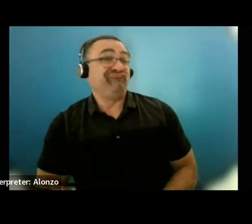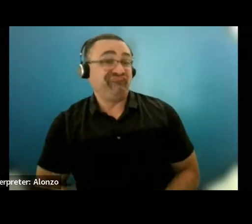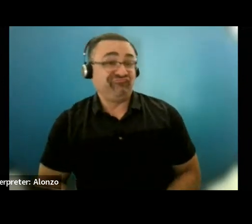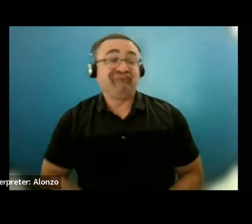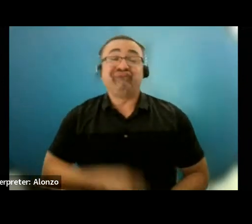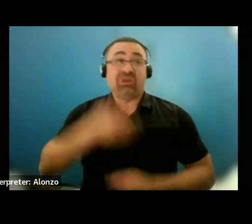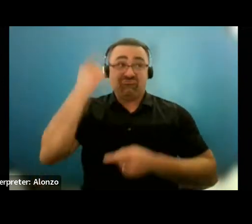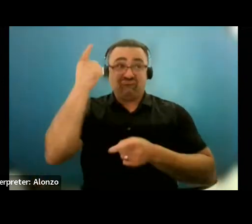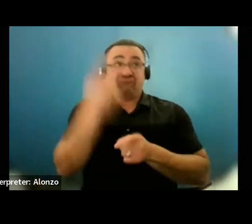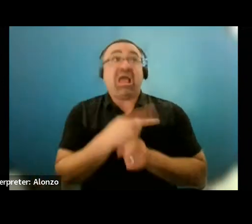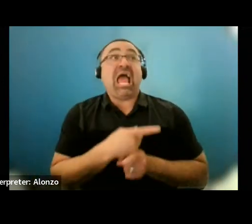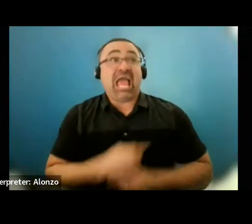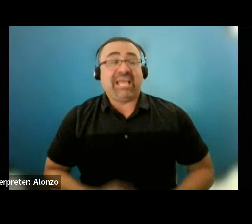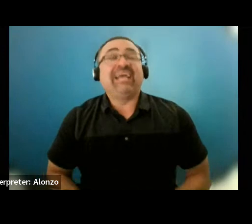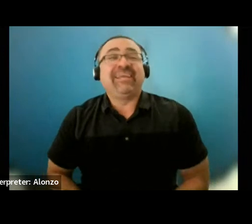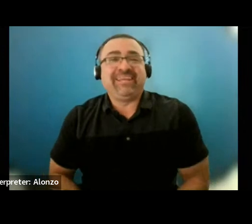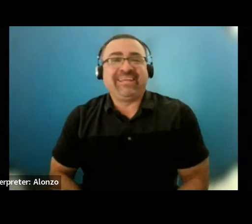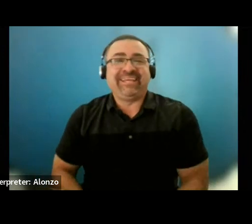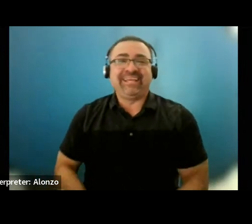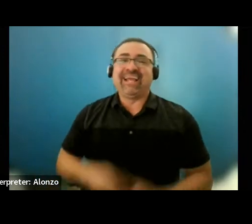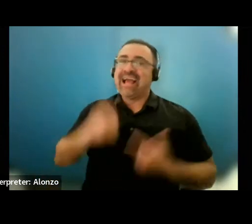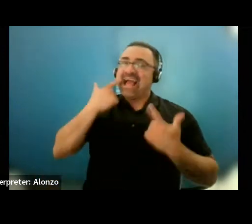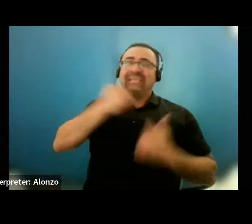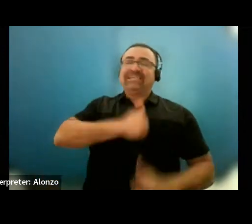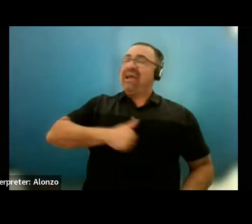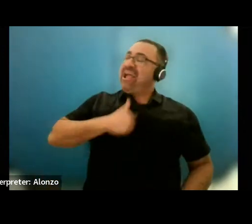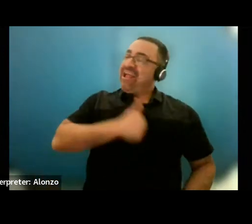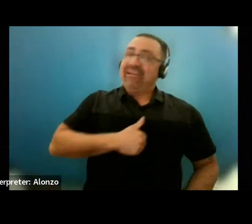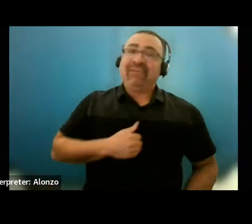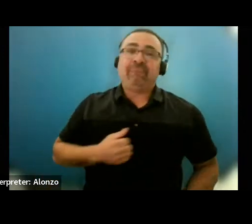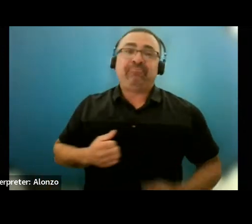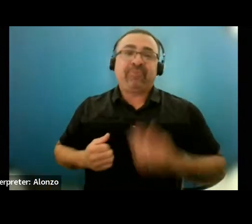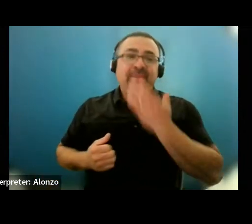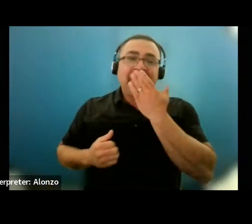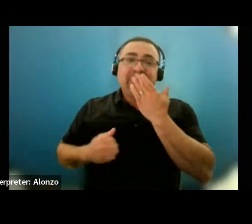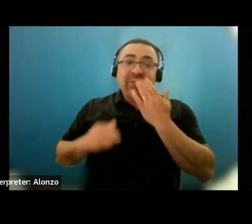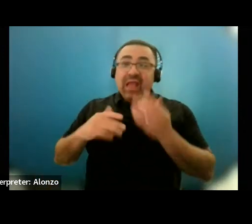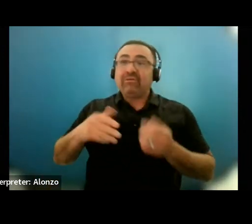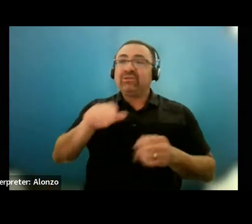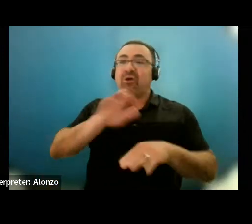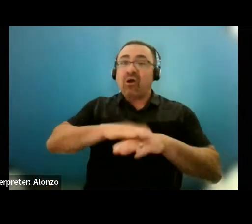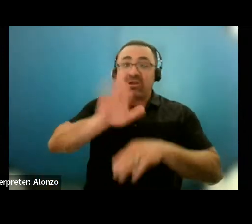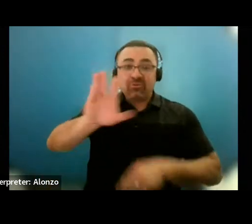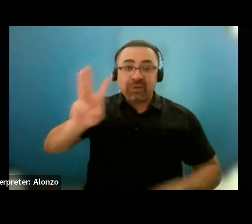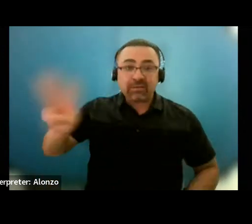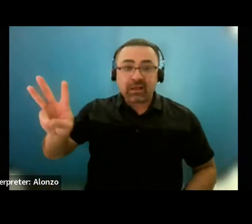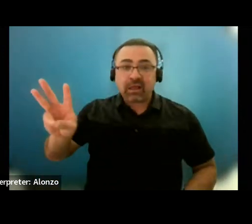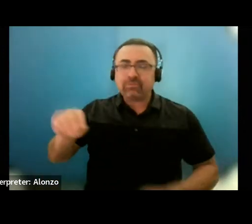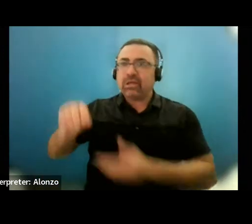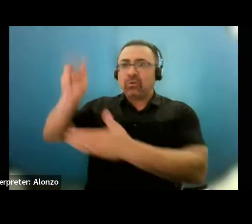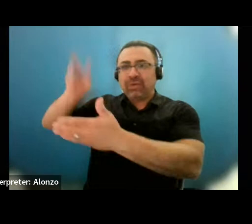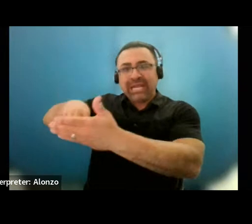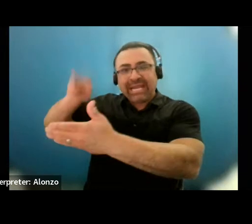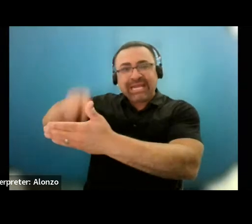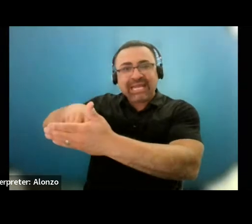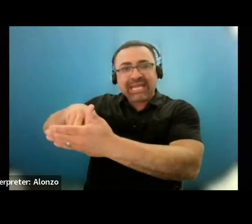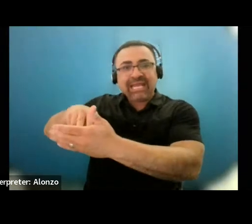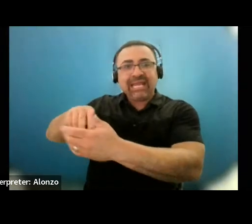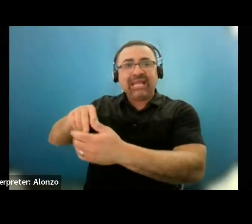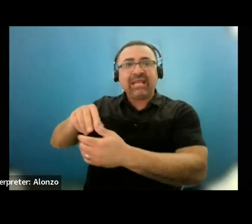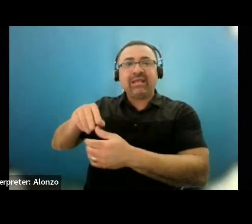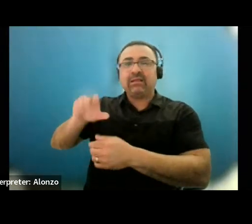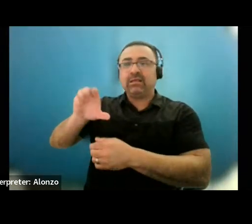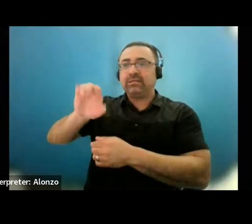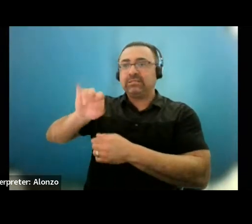Yeah. No, sorry. I was on your website and I was like reading about the Civil